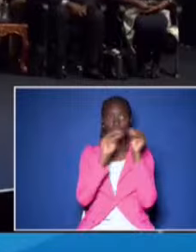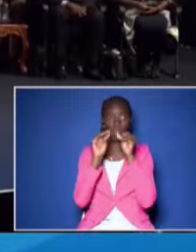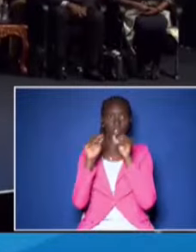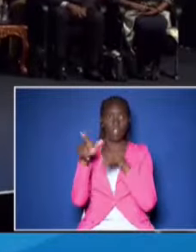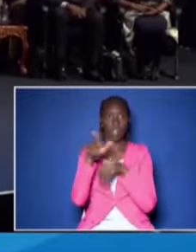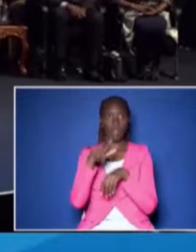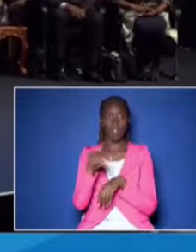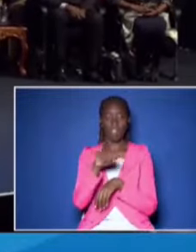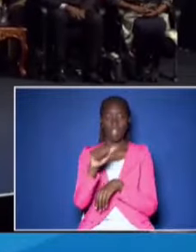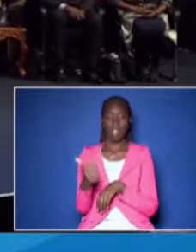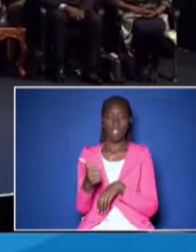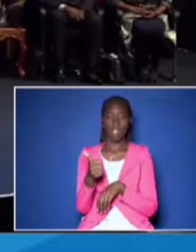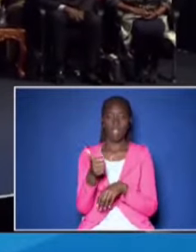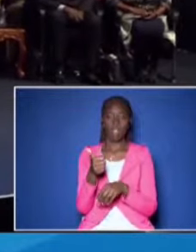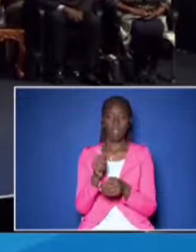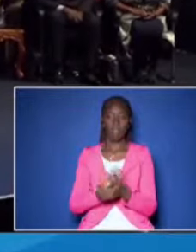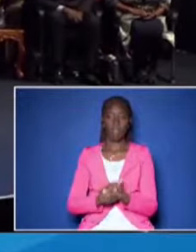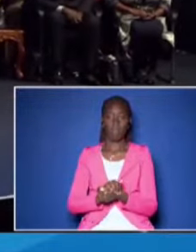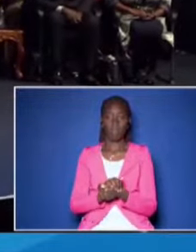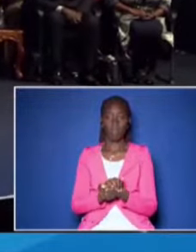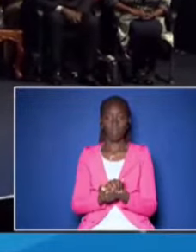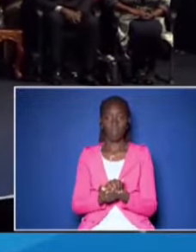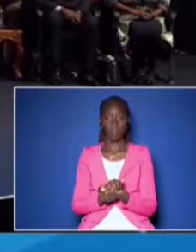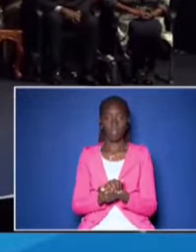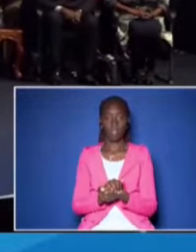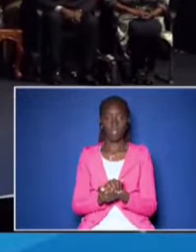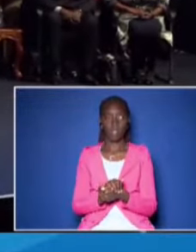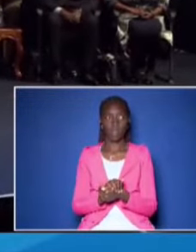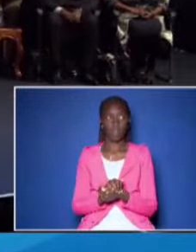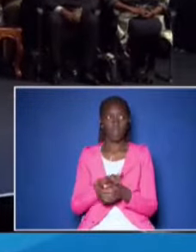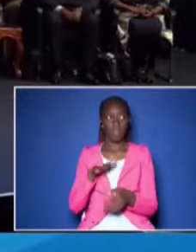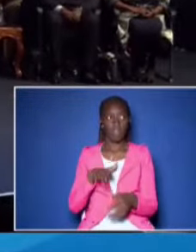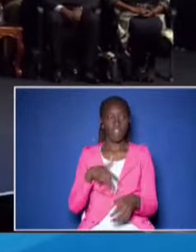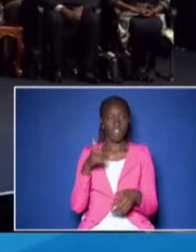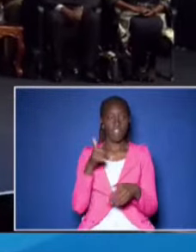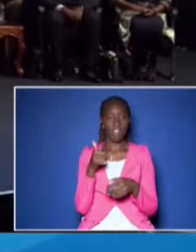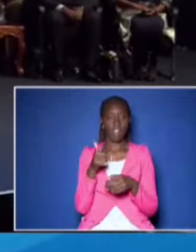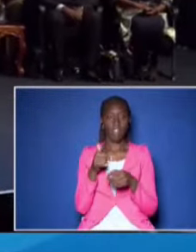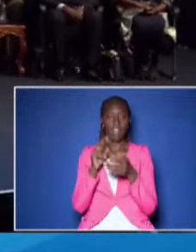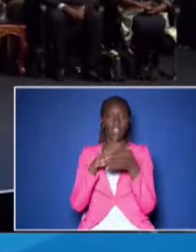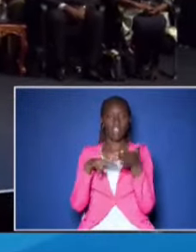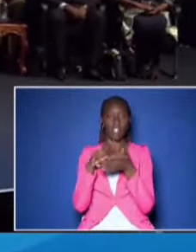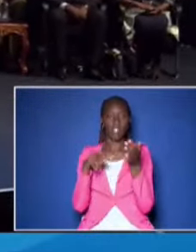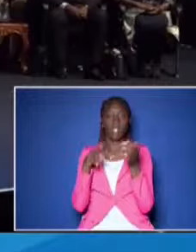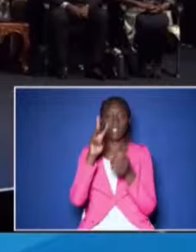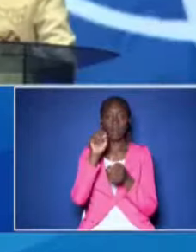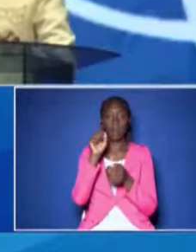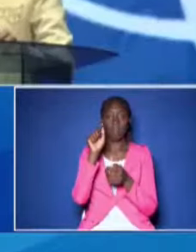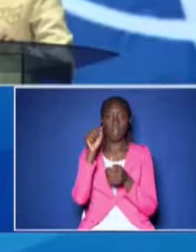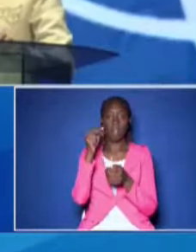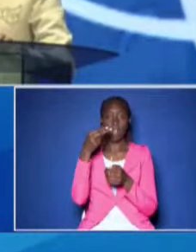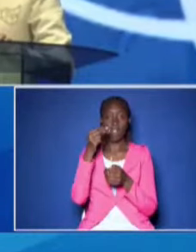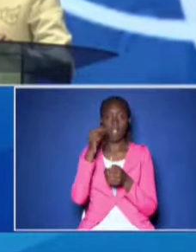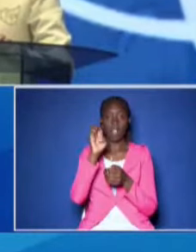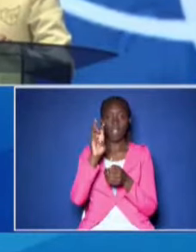I'm sing something shifting in the atmosphere read for me Matthew 5 not that I am come